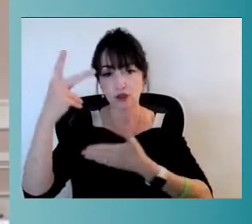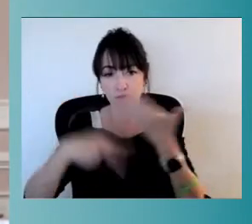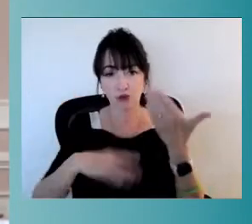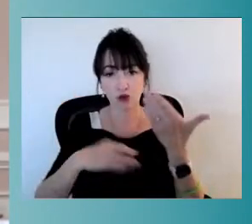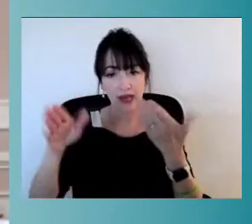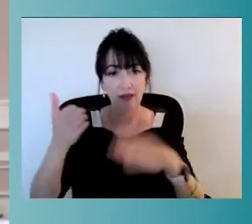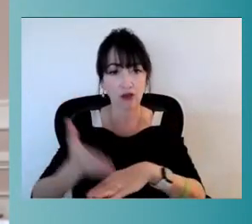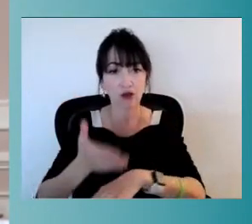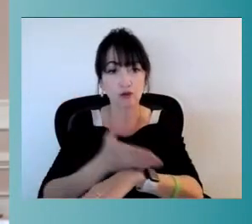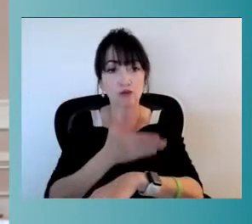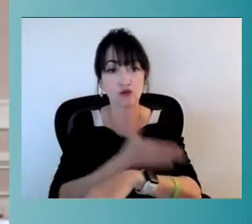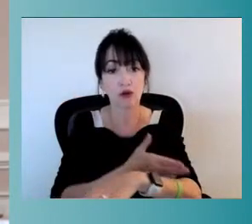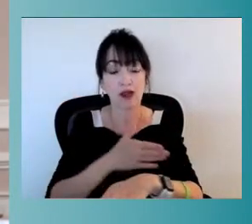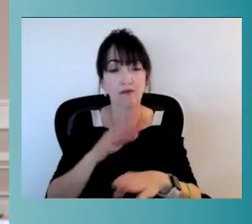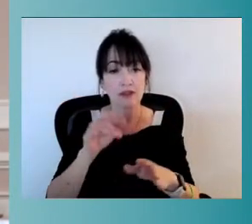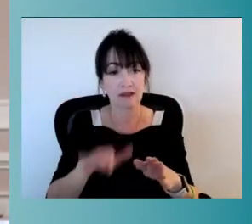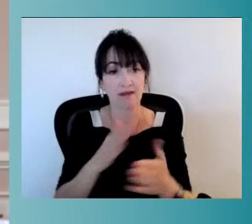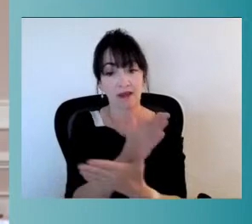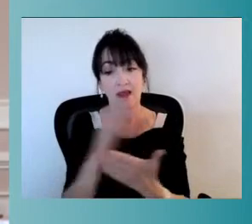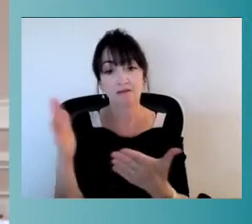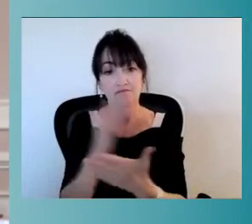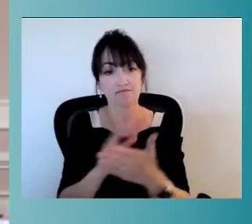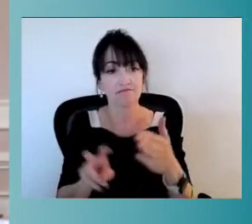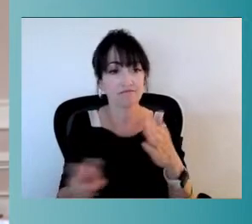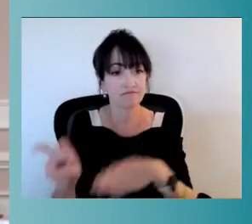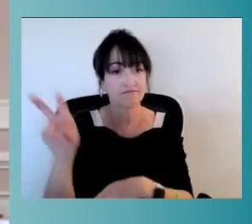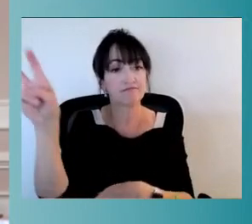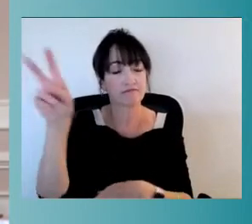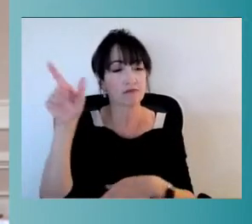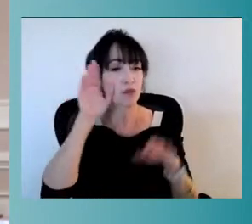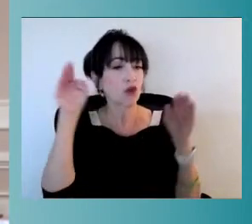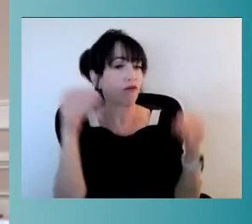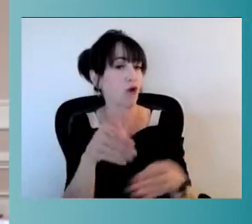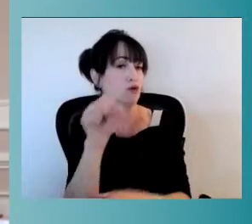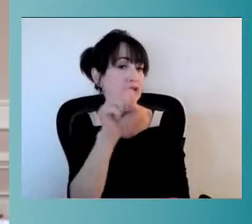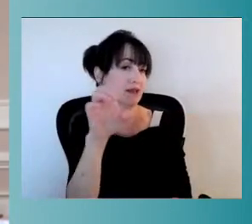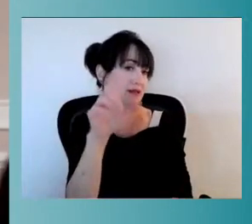towards becoming trauma-informed and a focus on social-emotional learning.